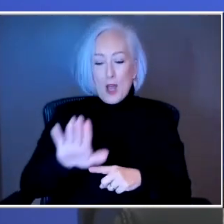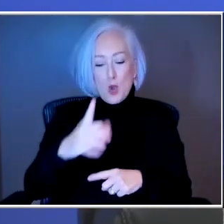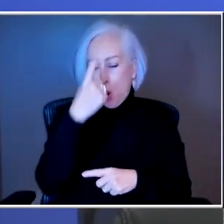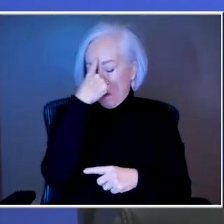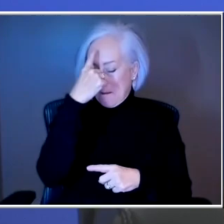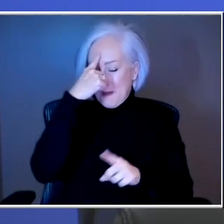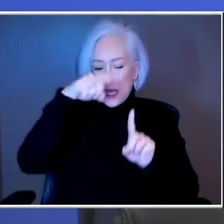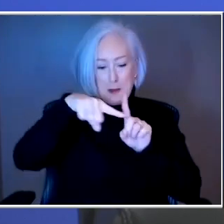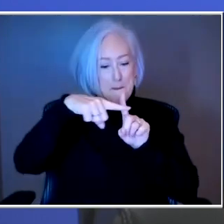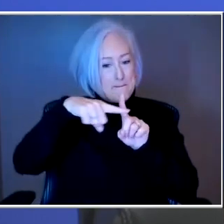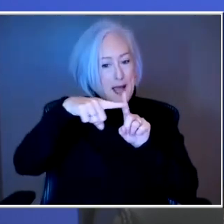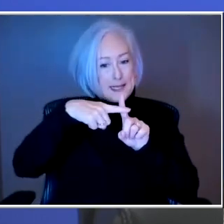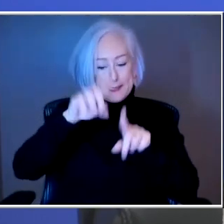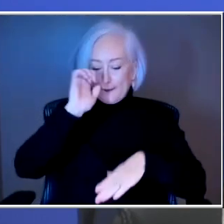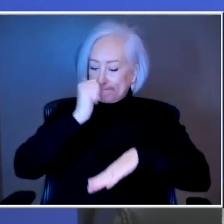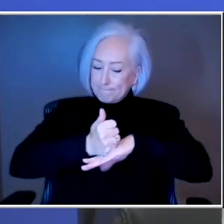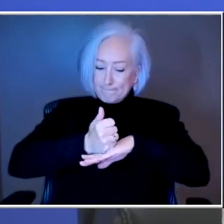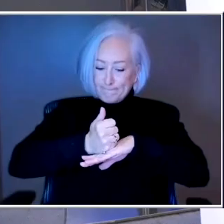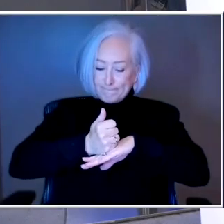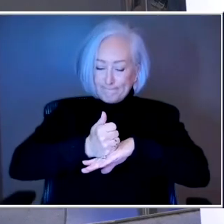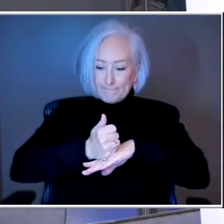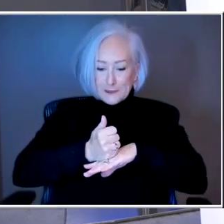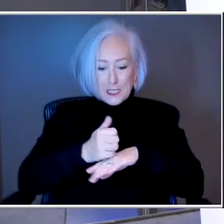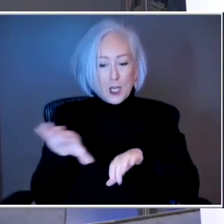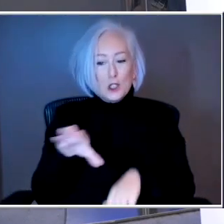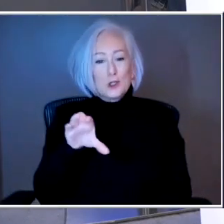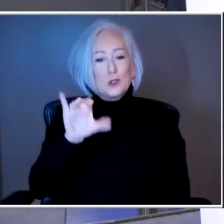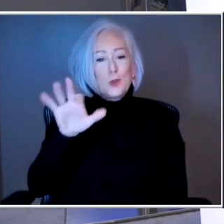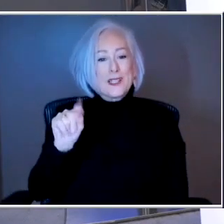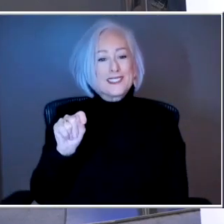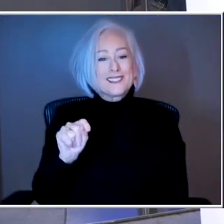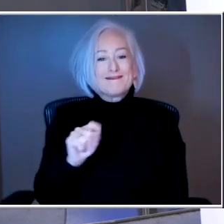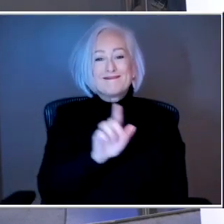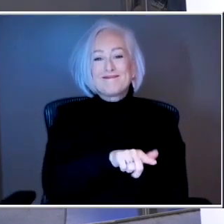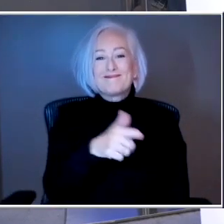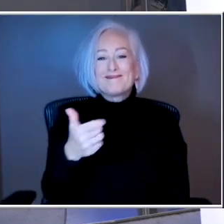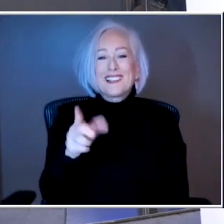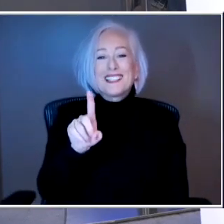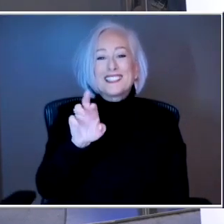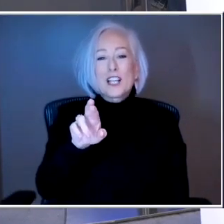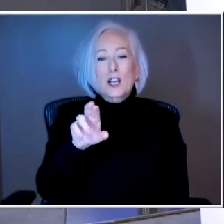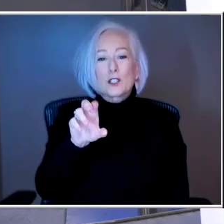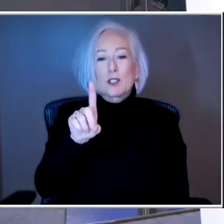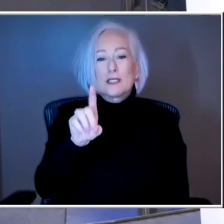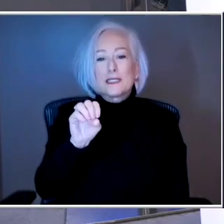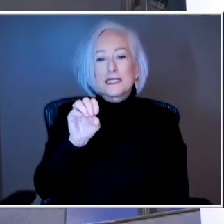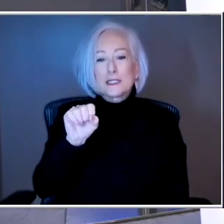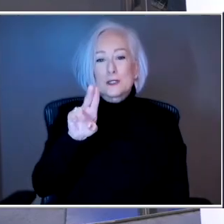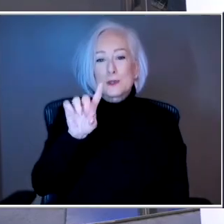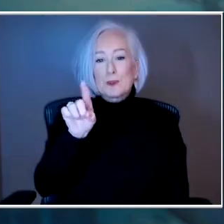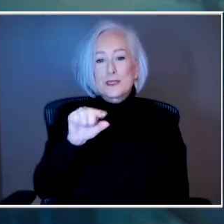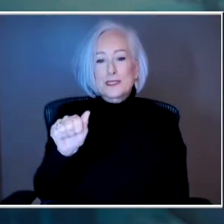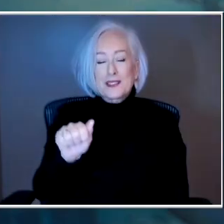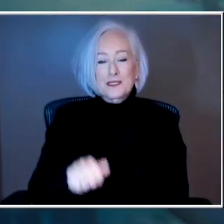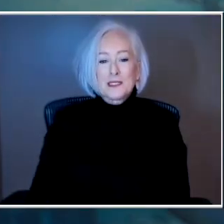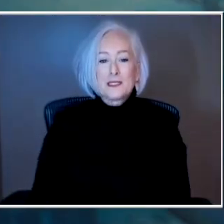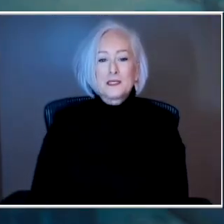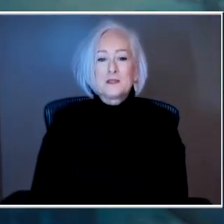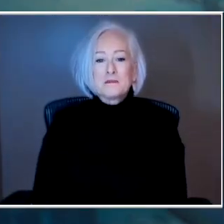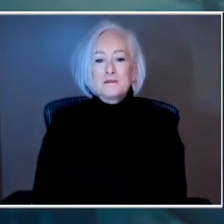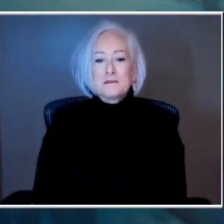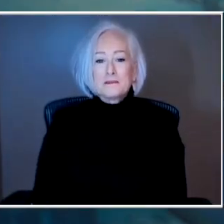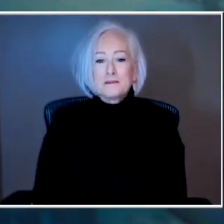and get it done. Well said. Dr. D'Souza, what's the takeaway from your perspective? I think people tend to